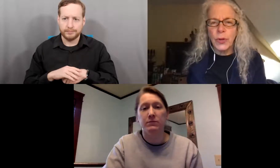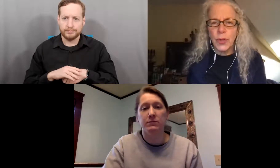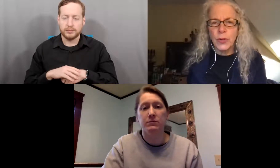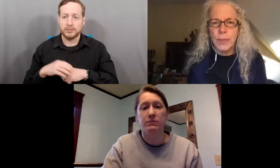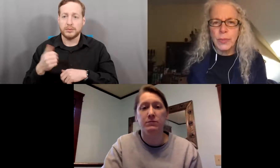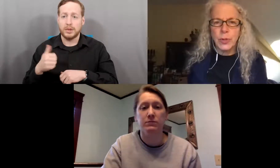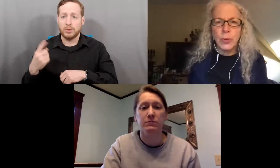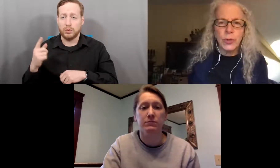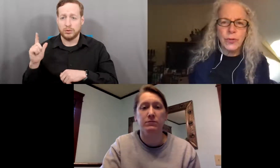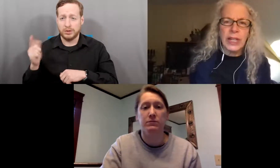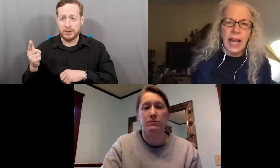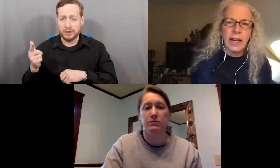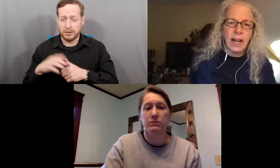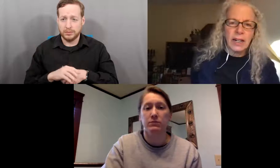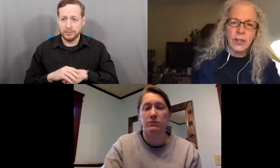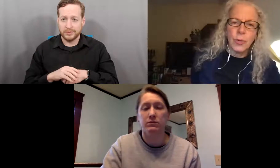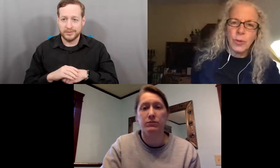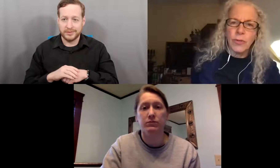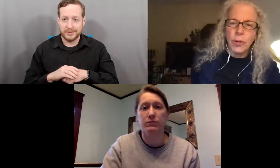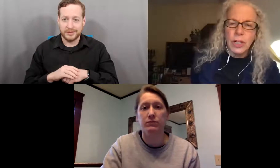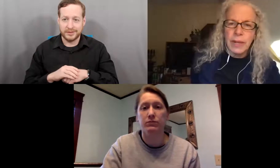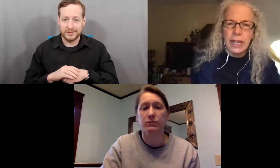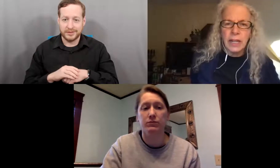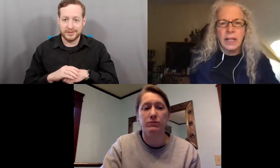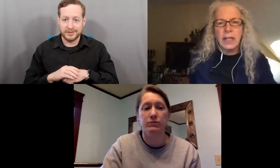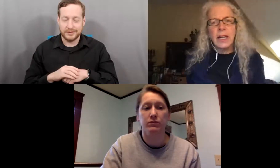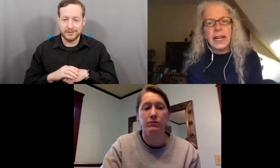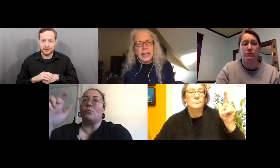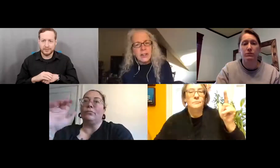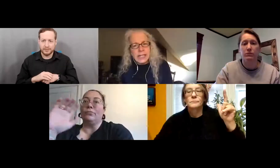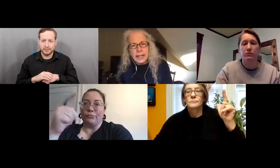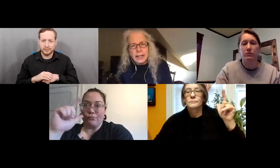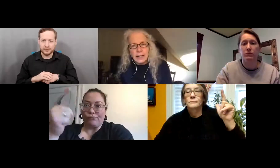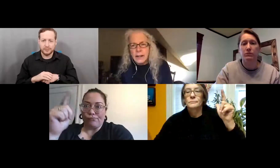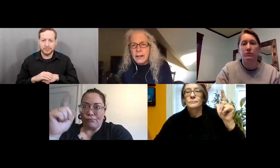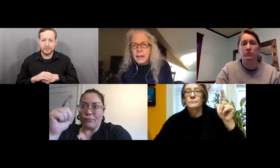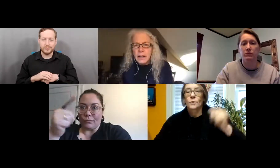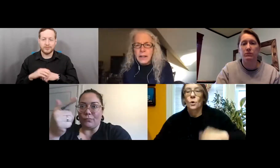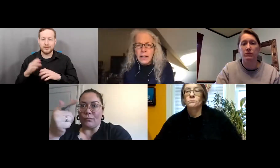both of those members approved for the ad hoc interpreter referral committee. Can I hear a second?